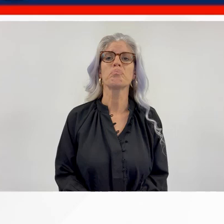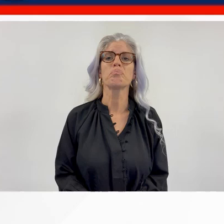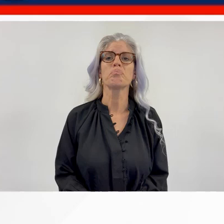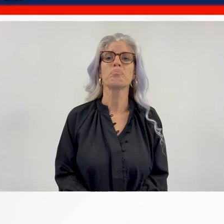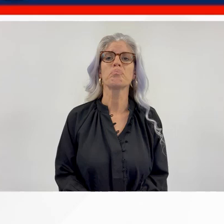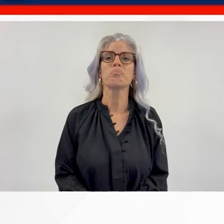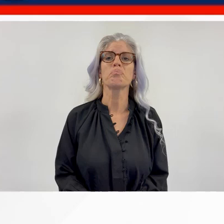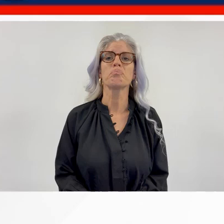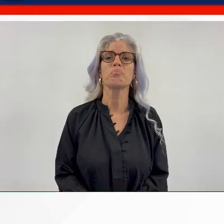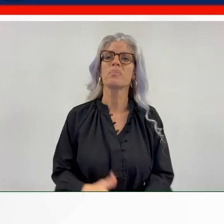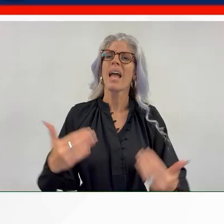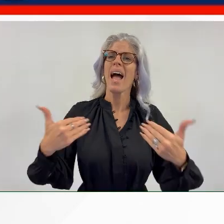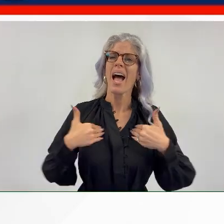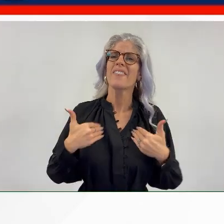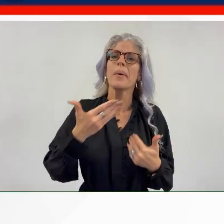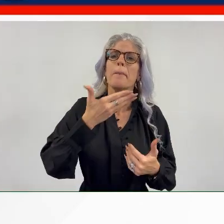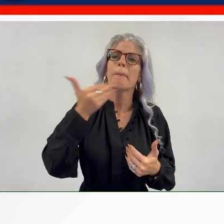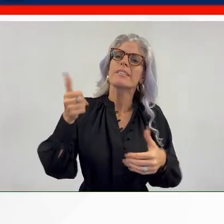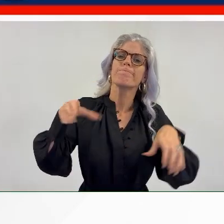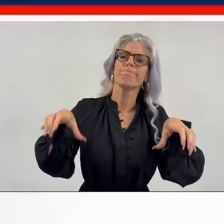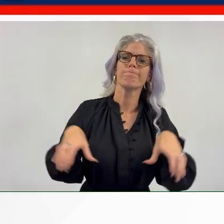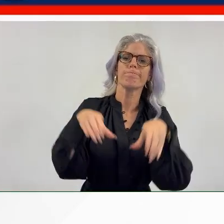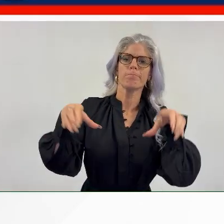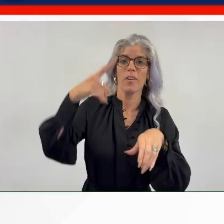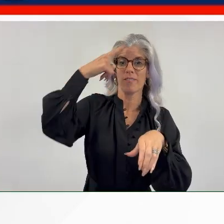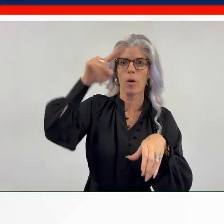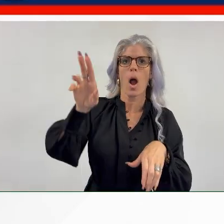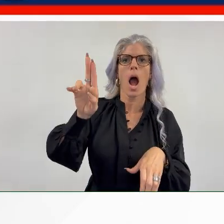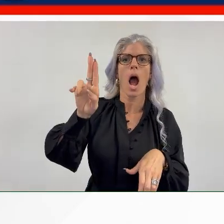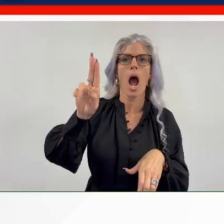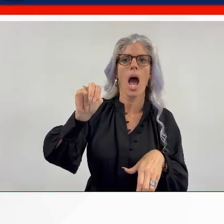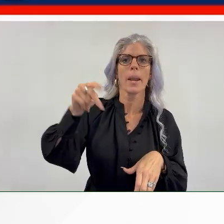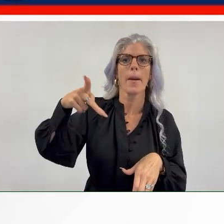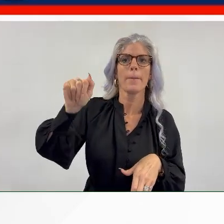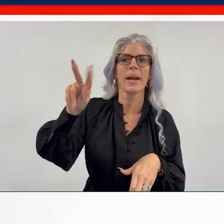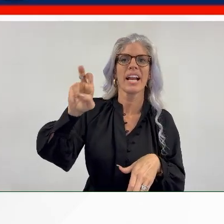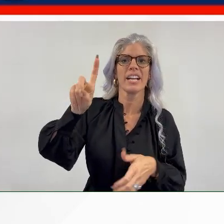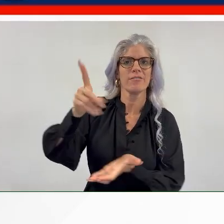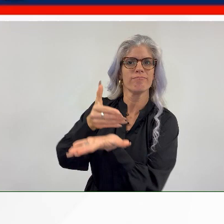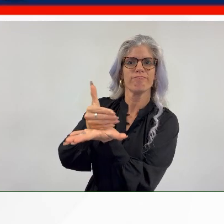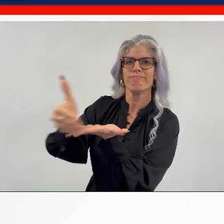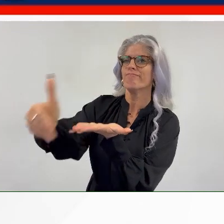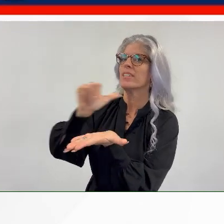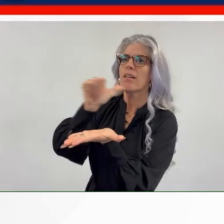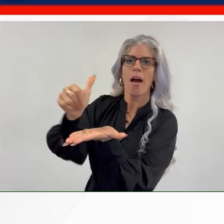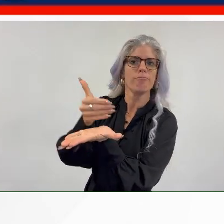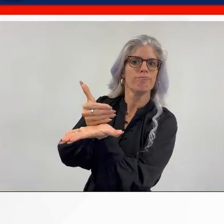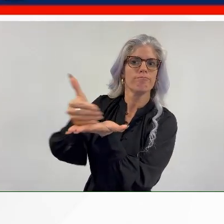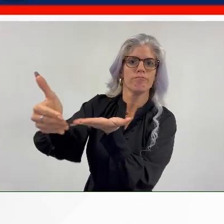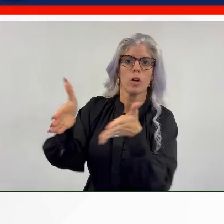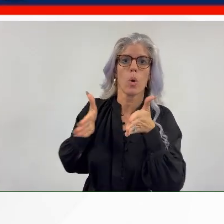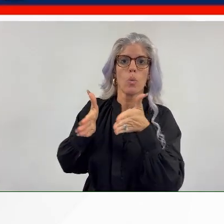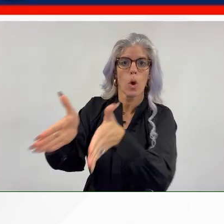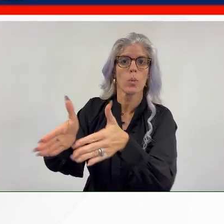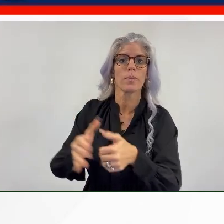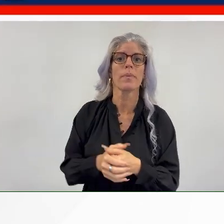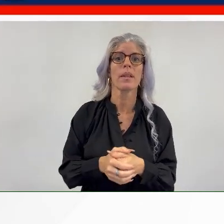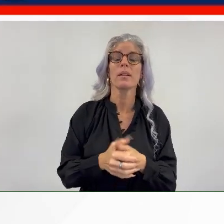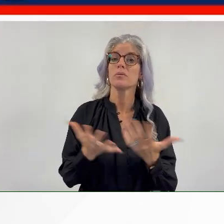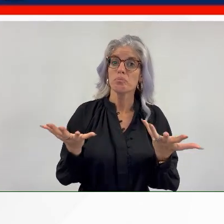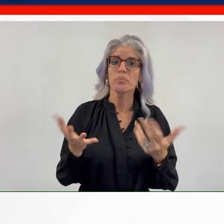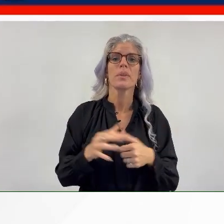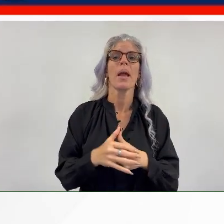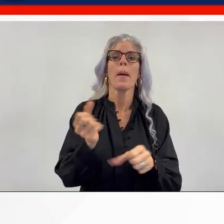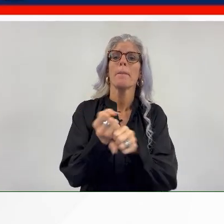Now, here are some best practices for unpaved roads. Ensure rural communities have a plan for establishing pre-disaster